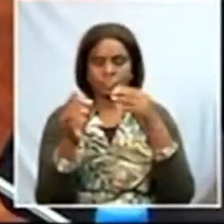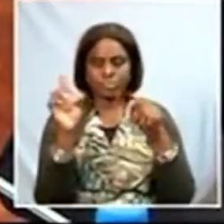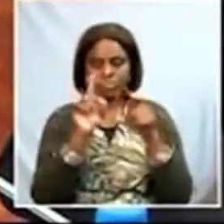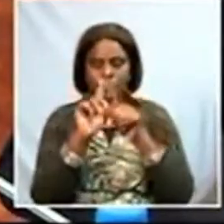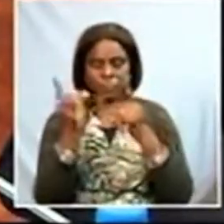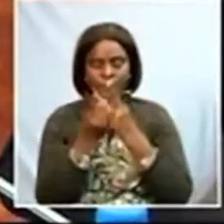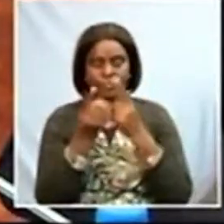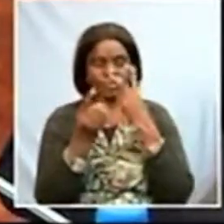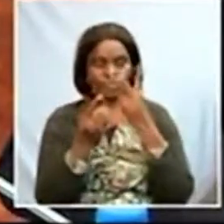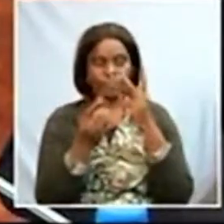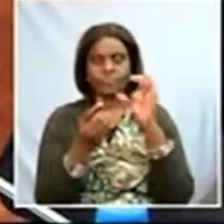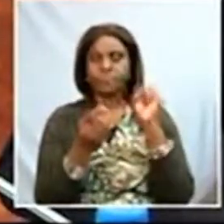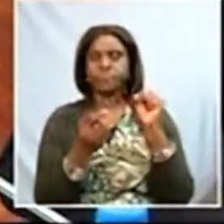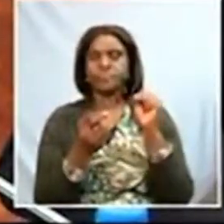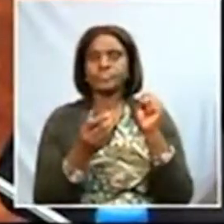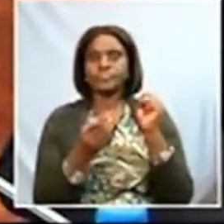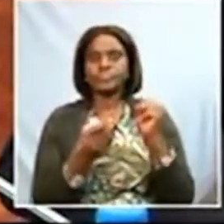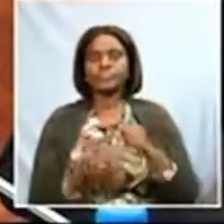Appendix S.